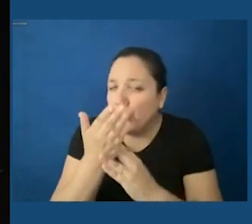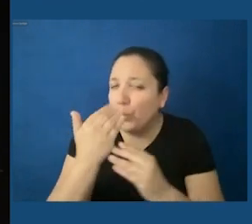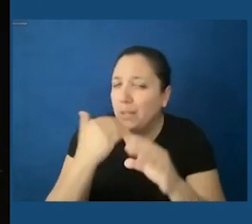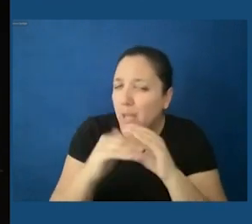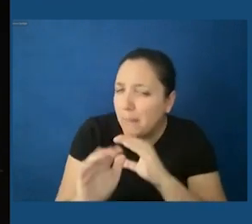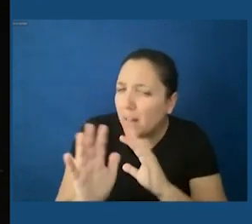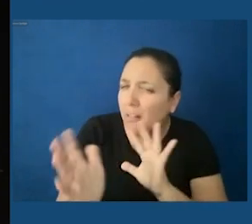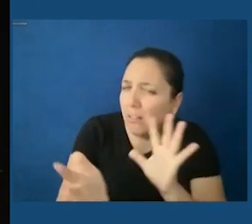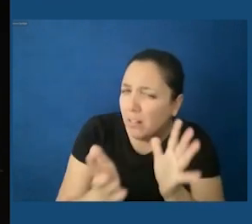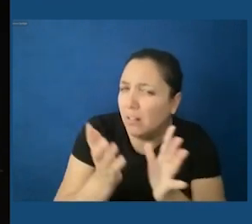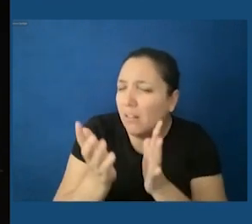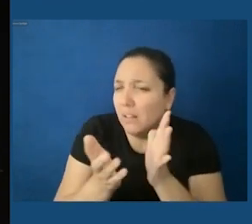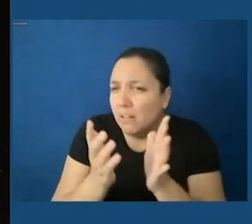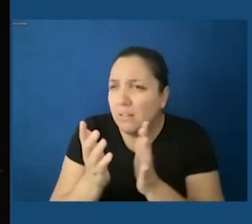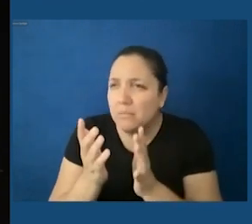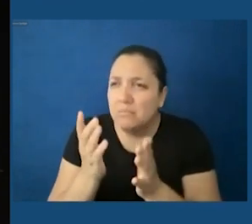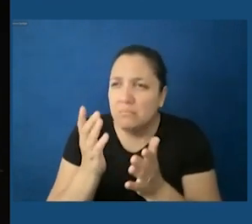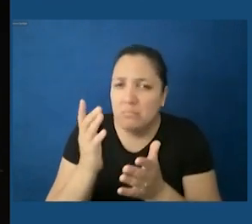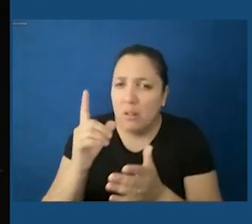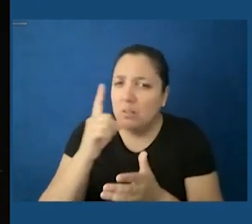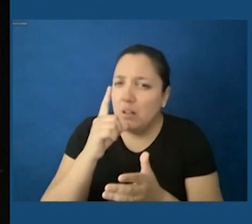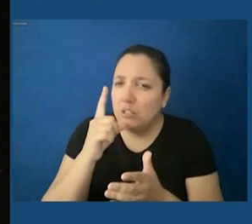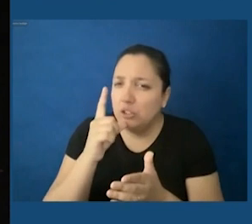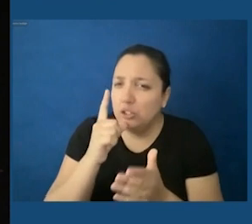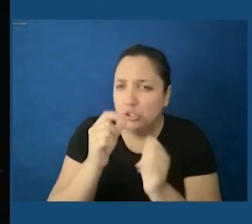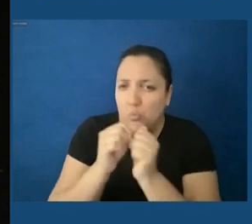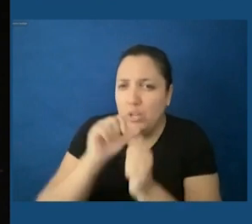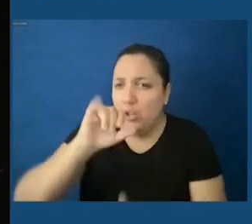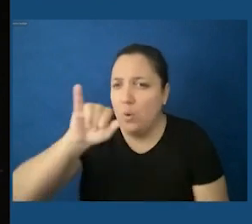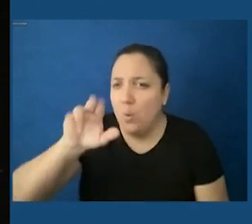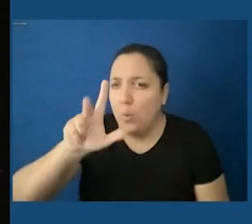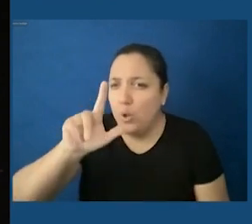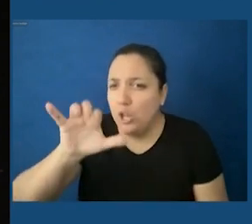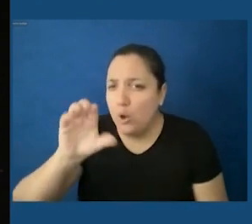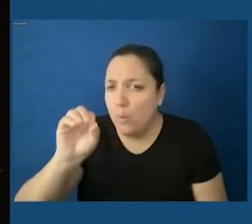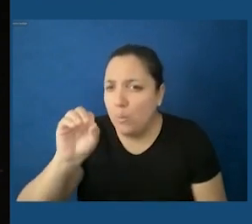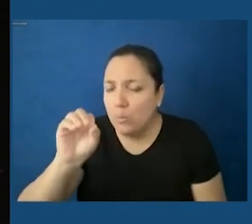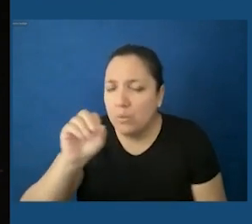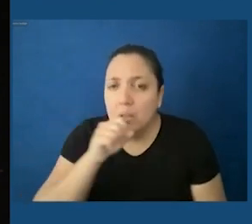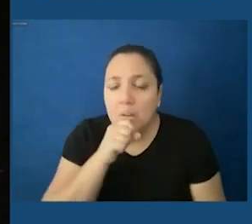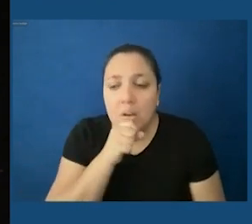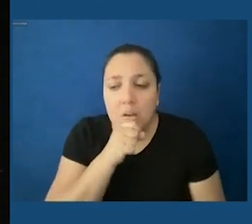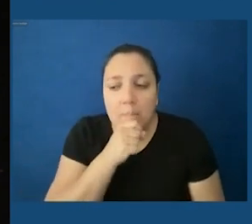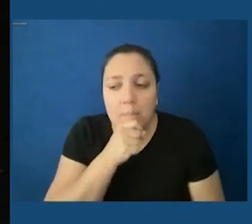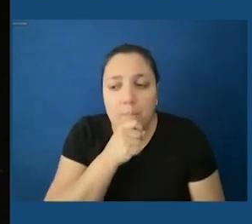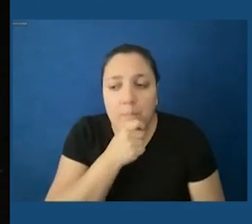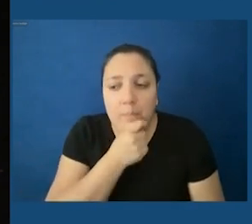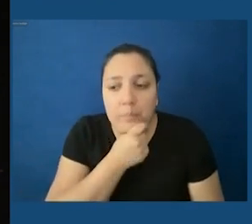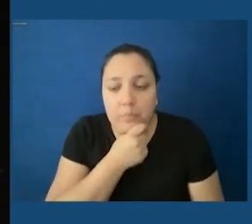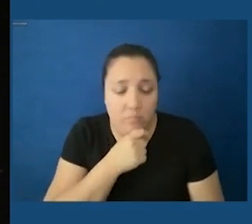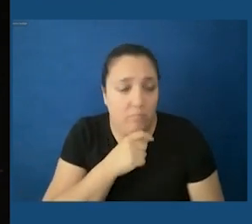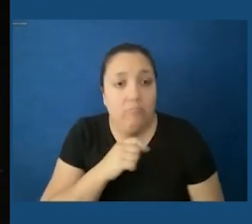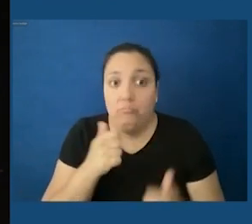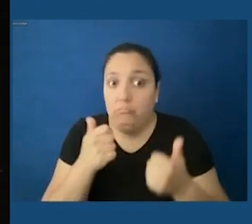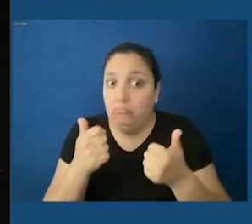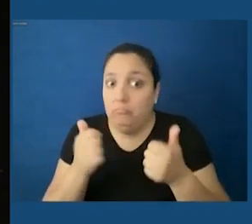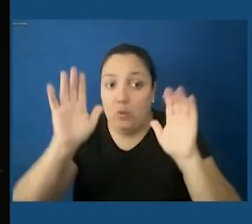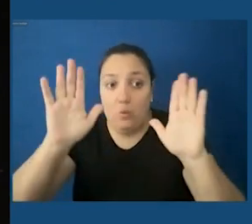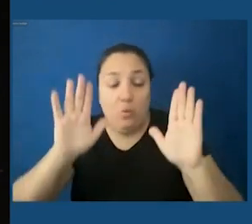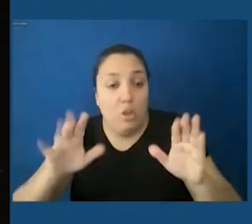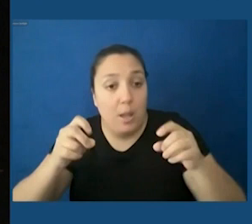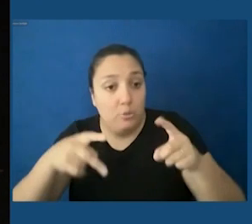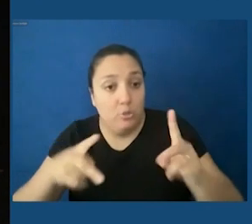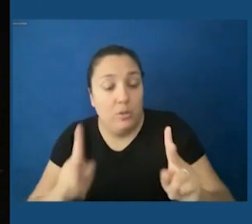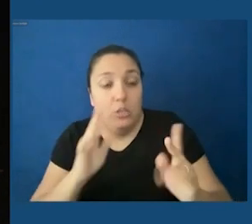lunch with Julio. I don't know where you are, but I mean, this created a great opportunity to really connect with members